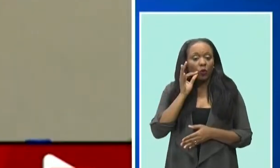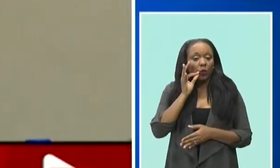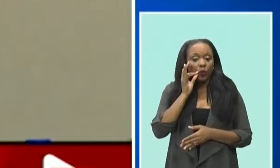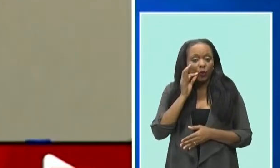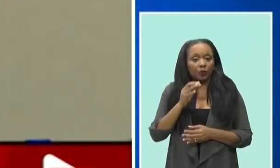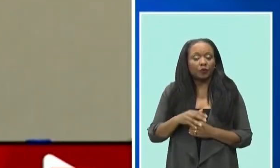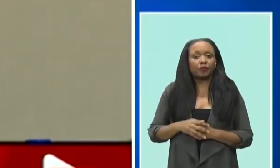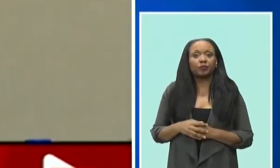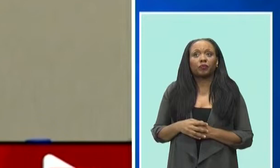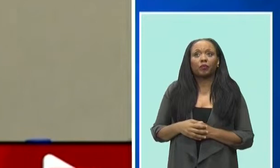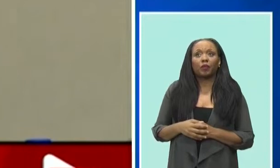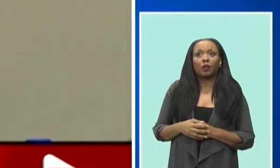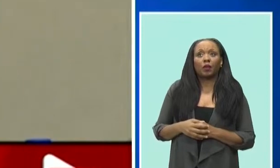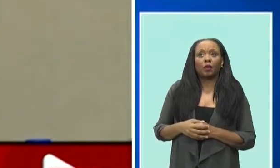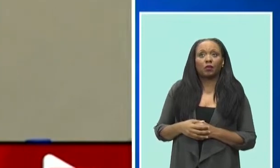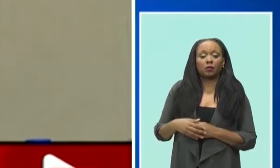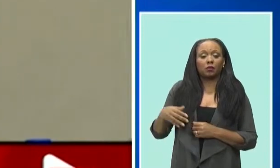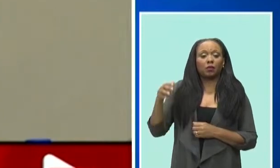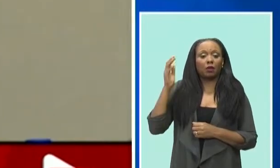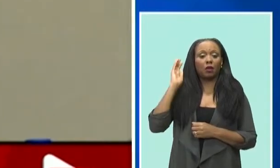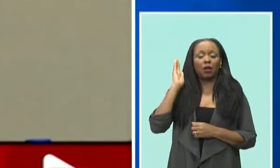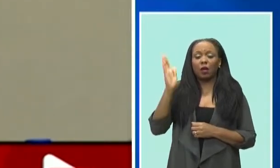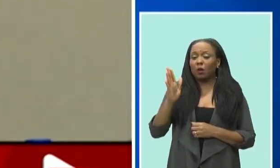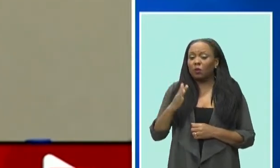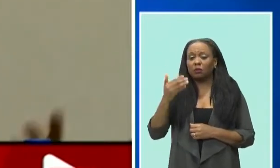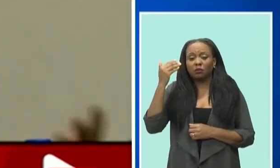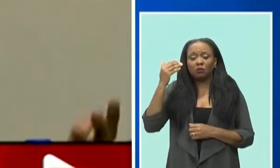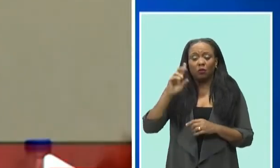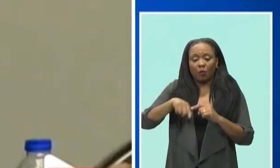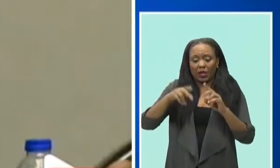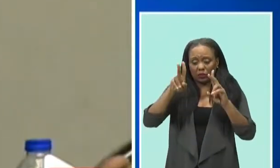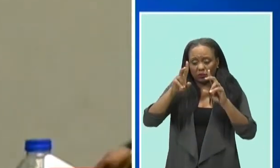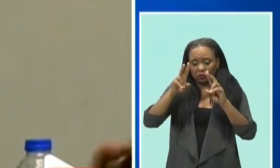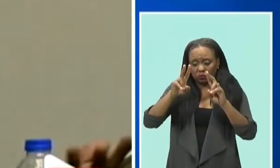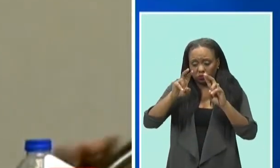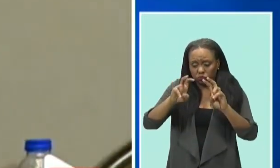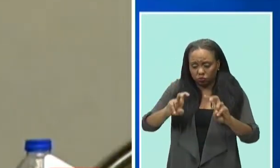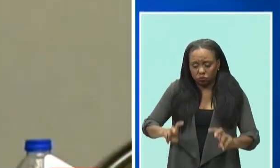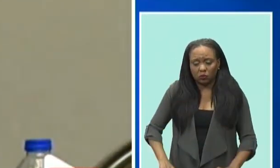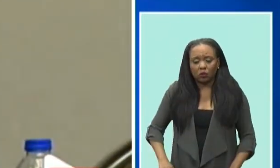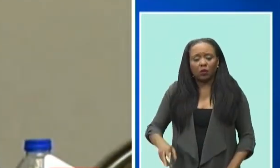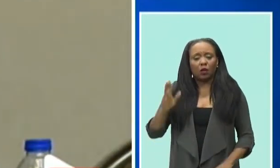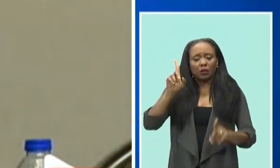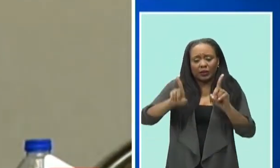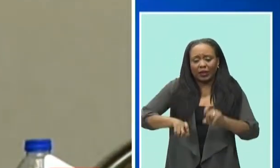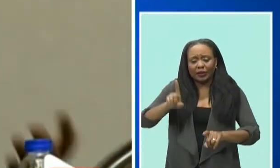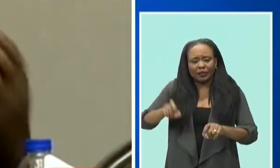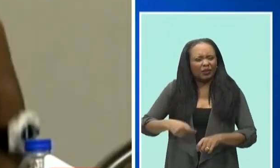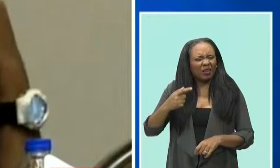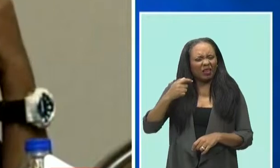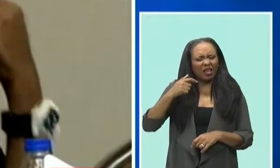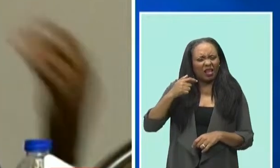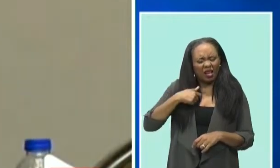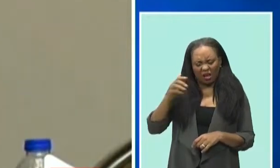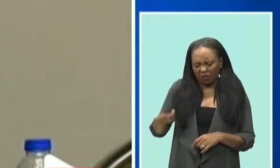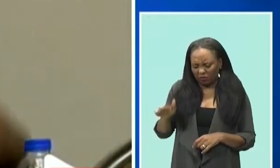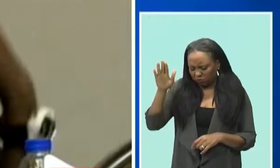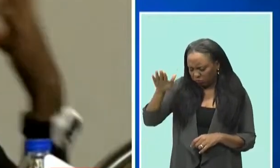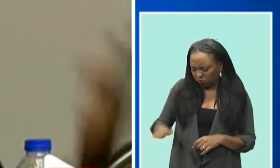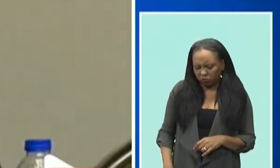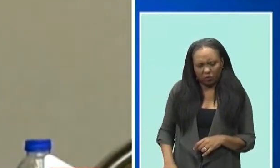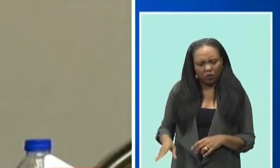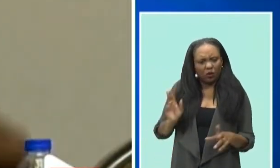and will confirm most of what people have known, almost instinctively. You know, from I was a little boy, you're hearing, you know, asthma